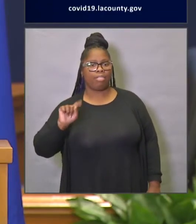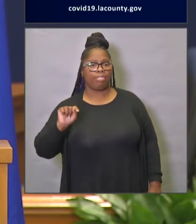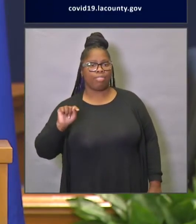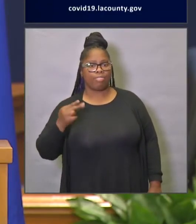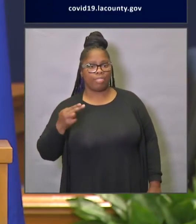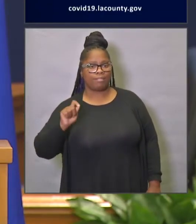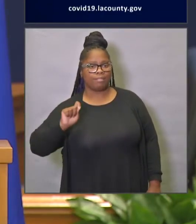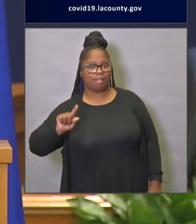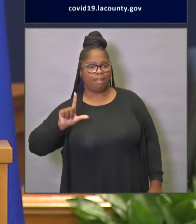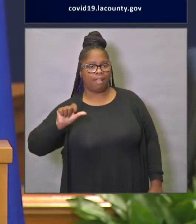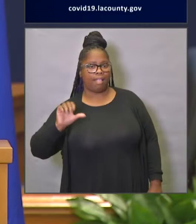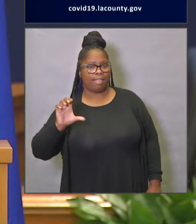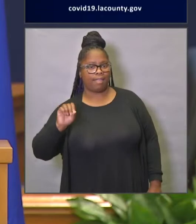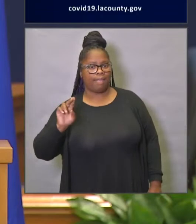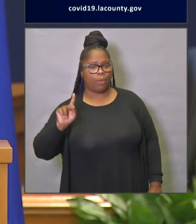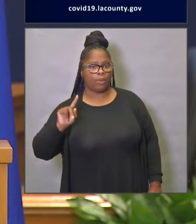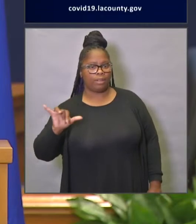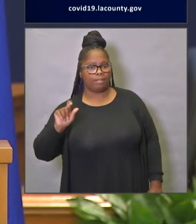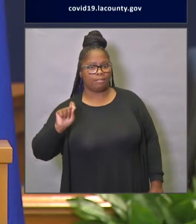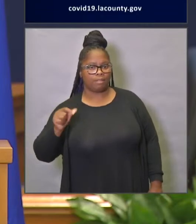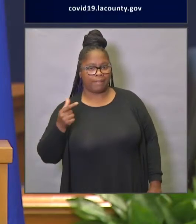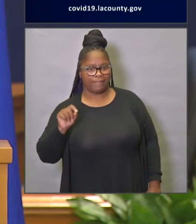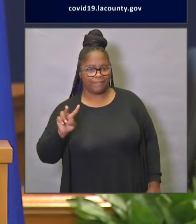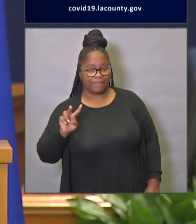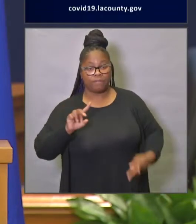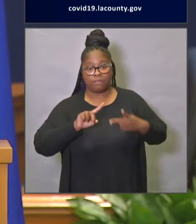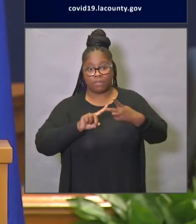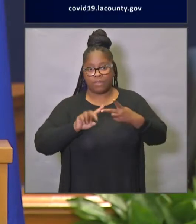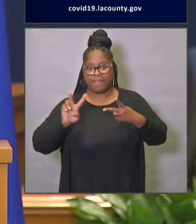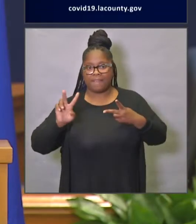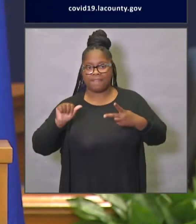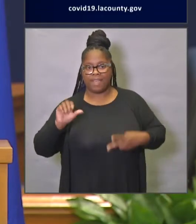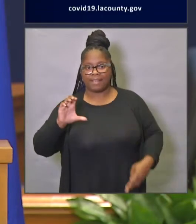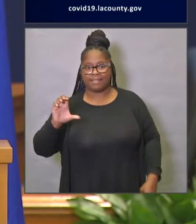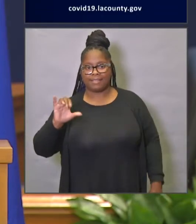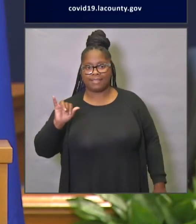publichealth.lacounty.gov, and also on vaccinefinder.org.